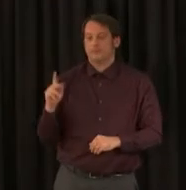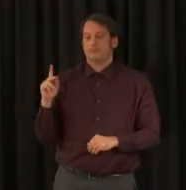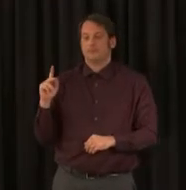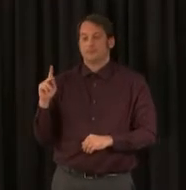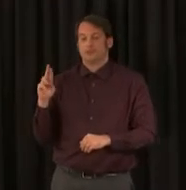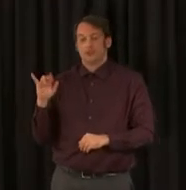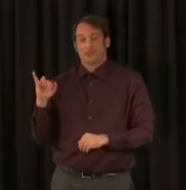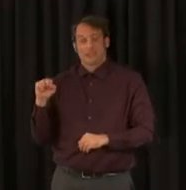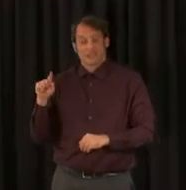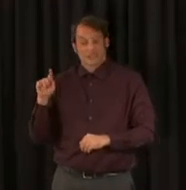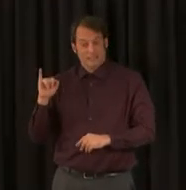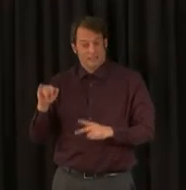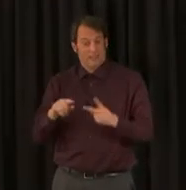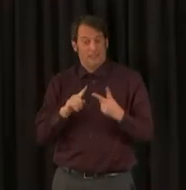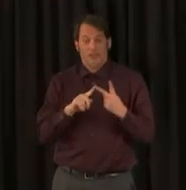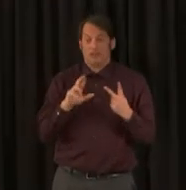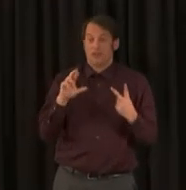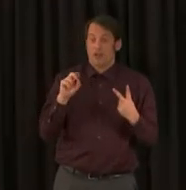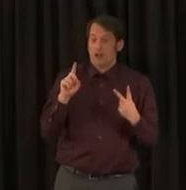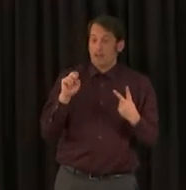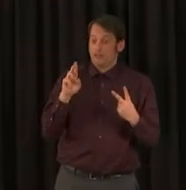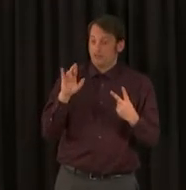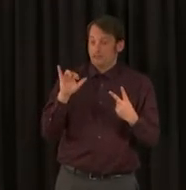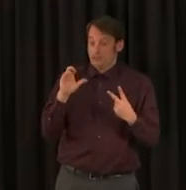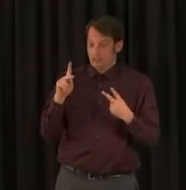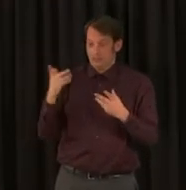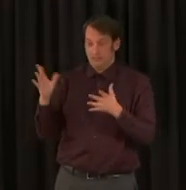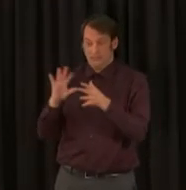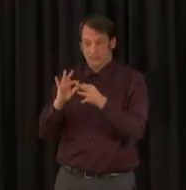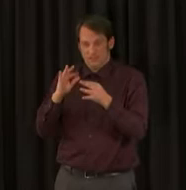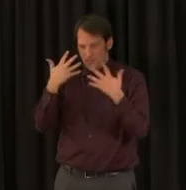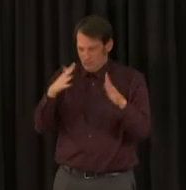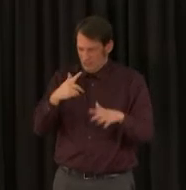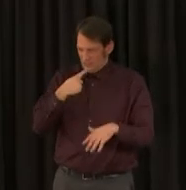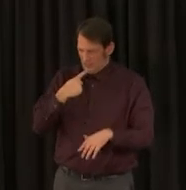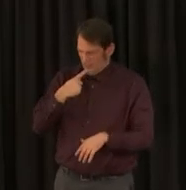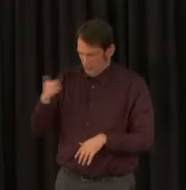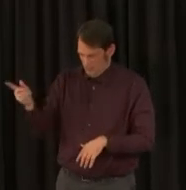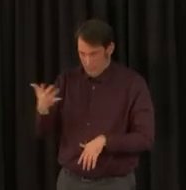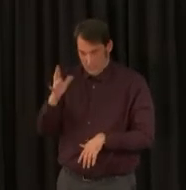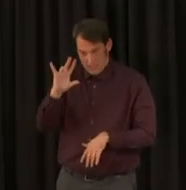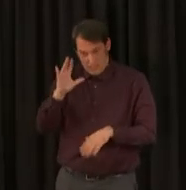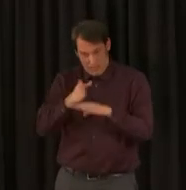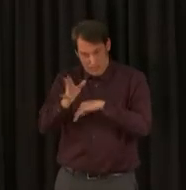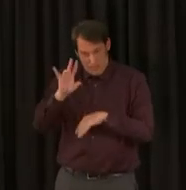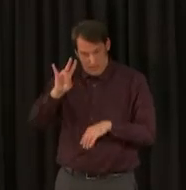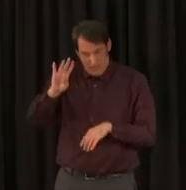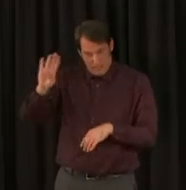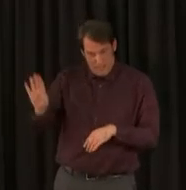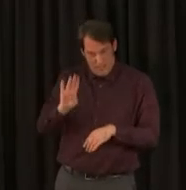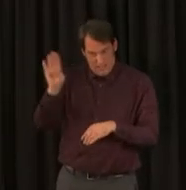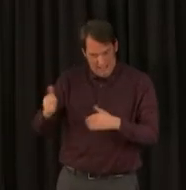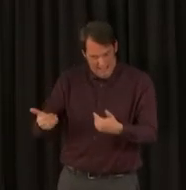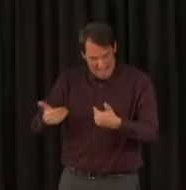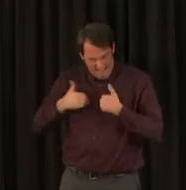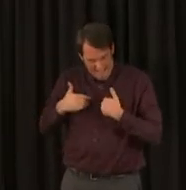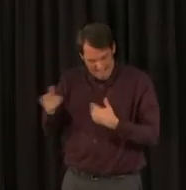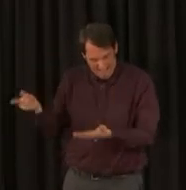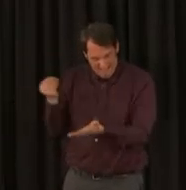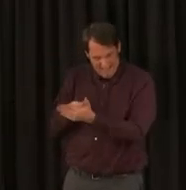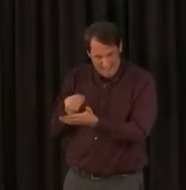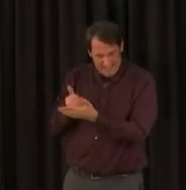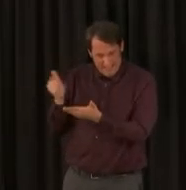Roderick mentioned, over $70 billion has already been accessed. And so we want to be able to provide